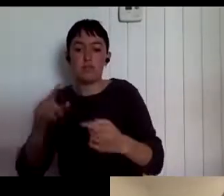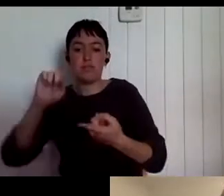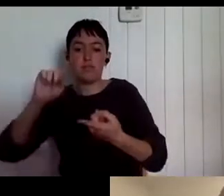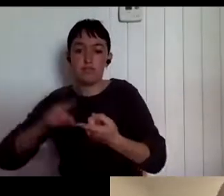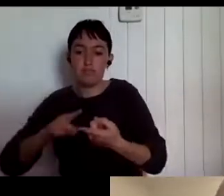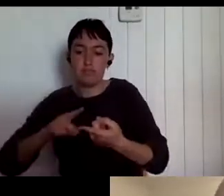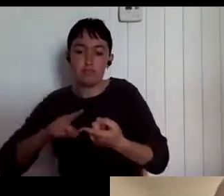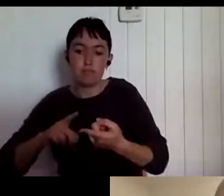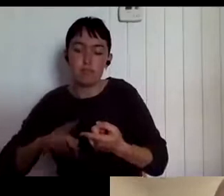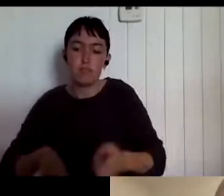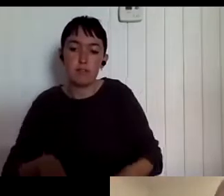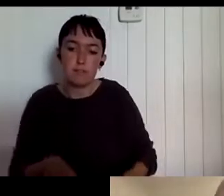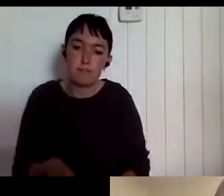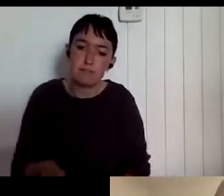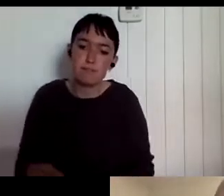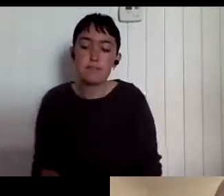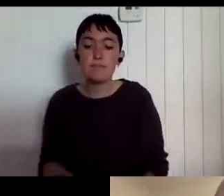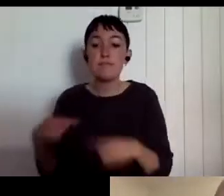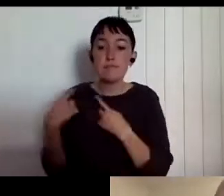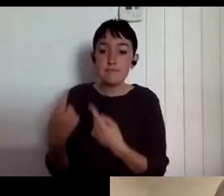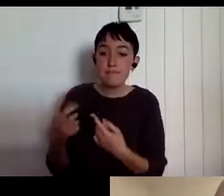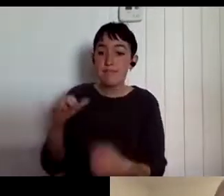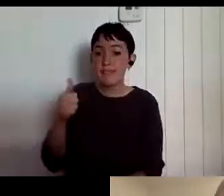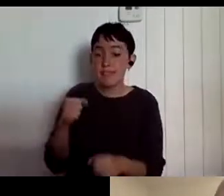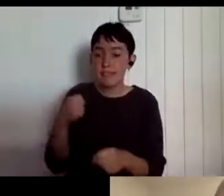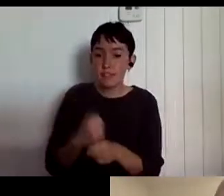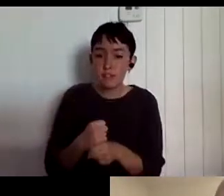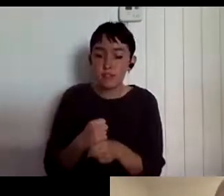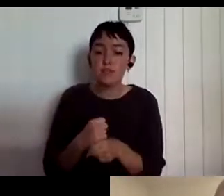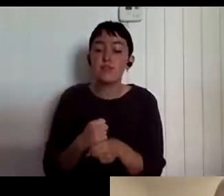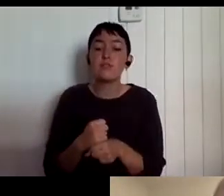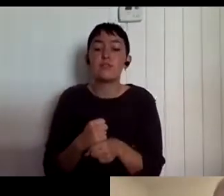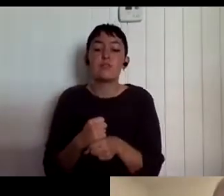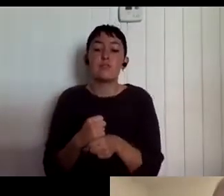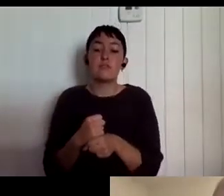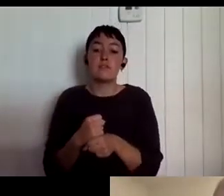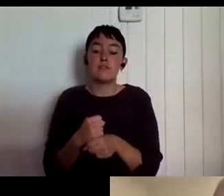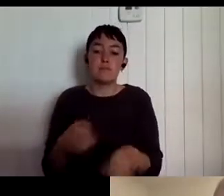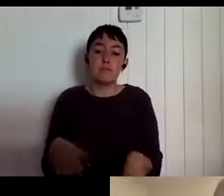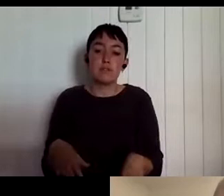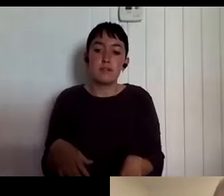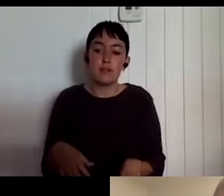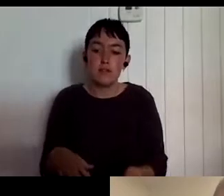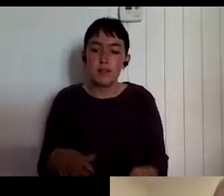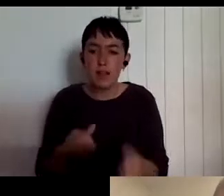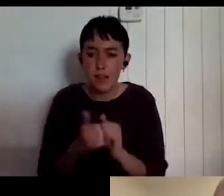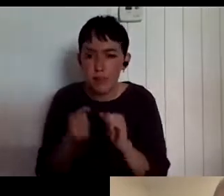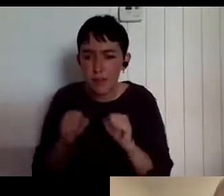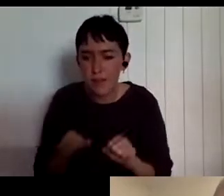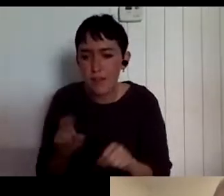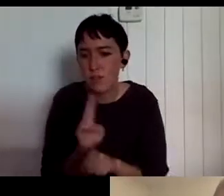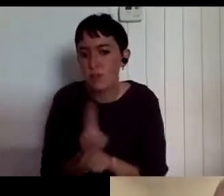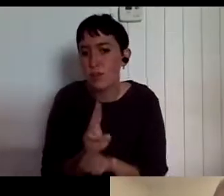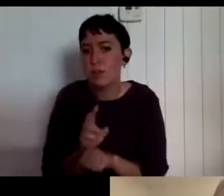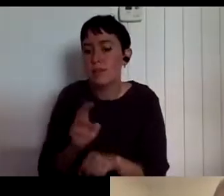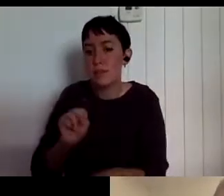terms of, you know, the past 10 years, really what's been kind of driving at is, how can we employ these sort of materials that we know exist that could last